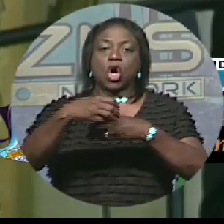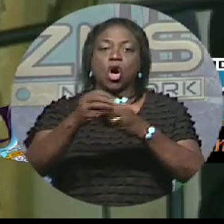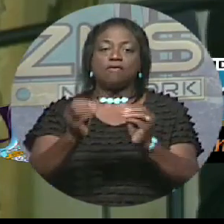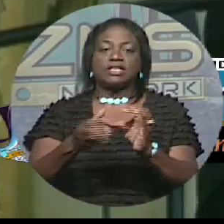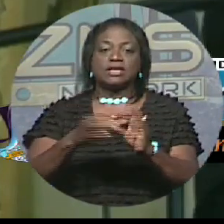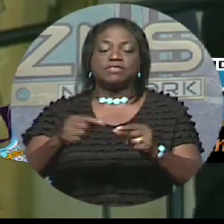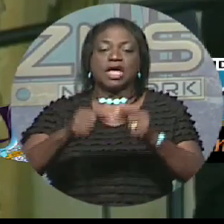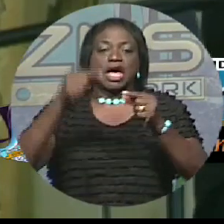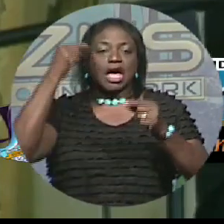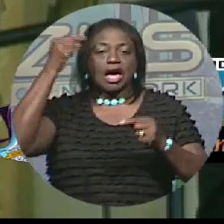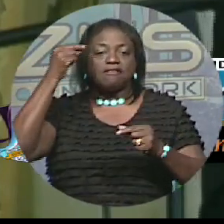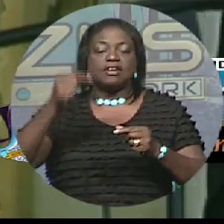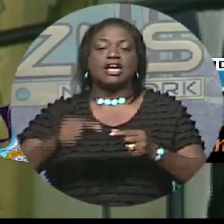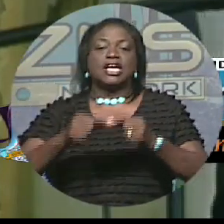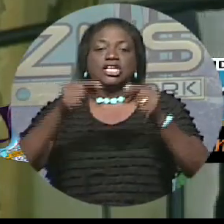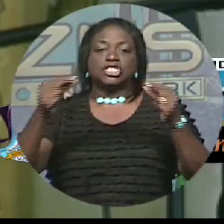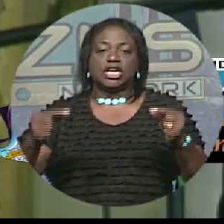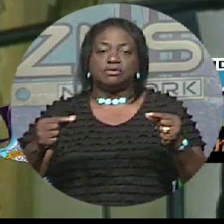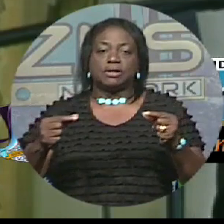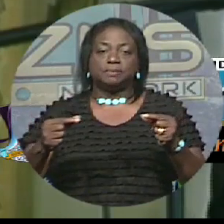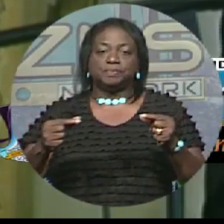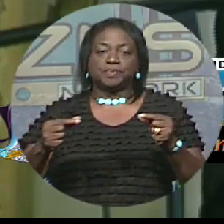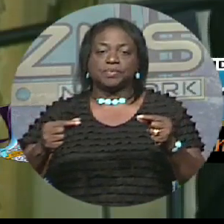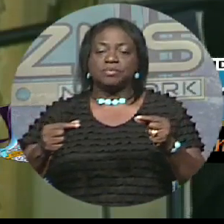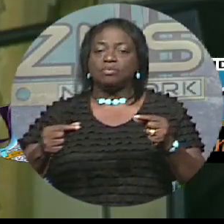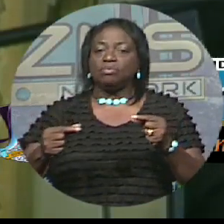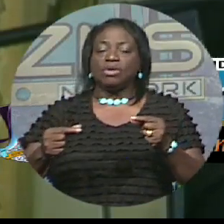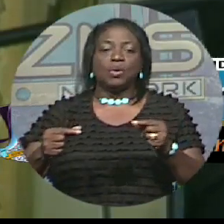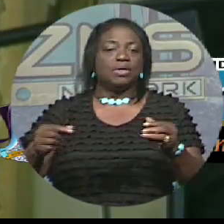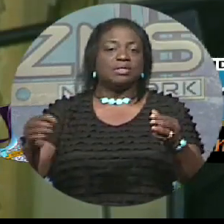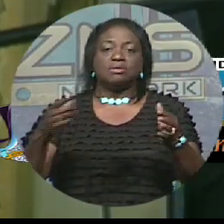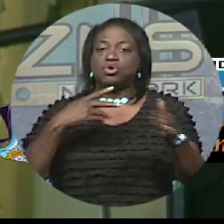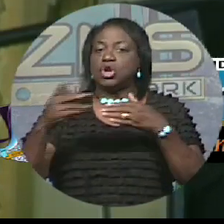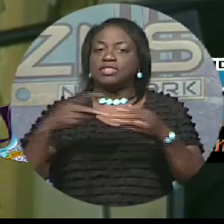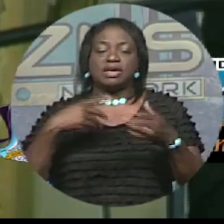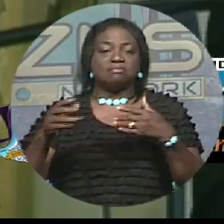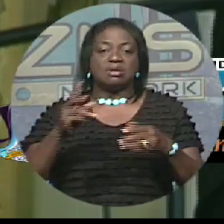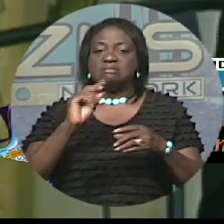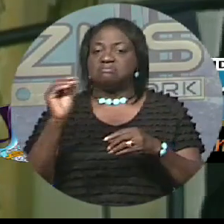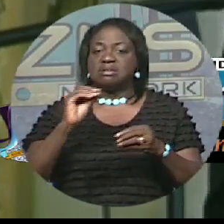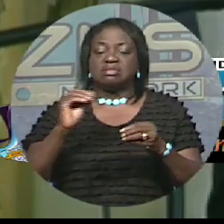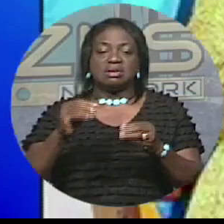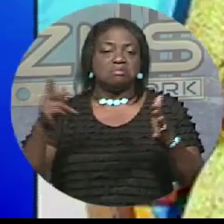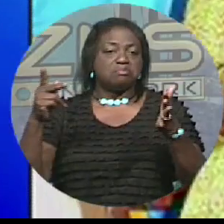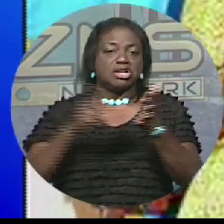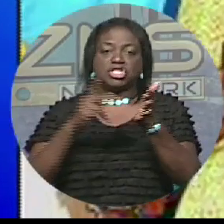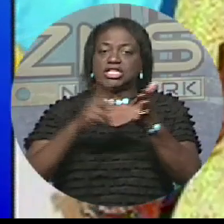General without any inclination towards political partisanship.